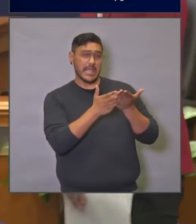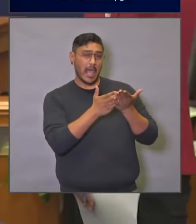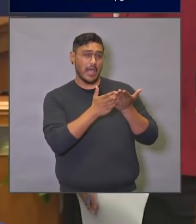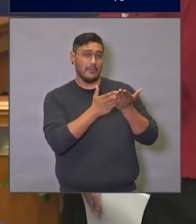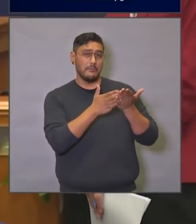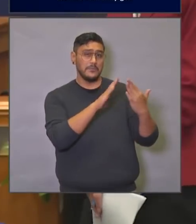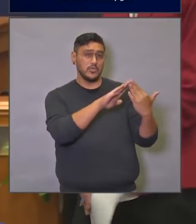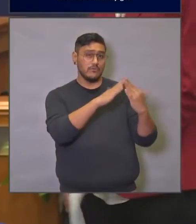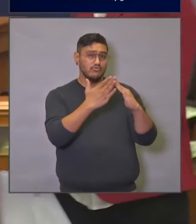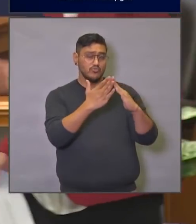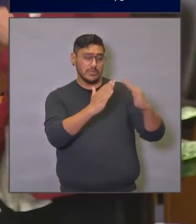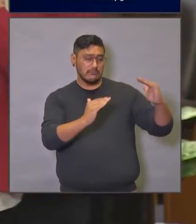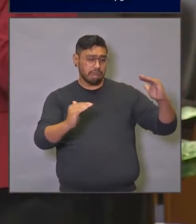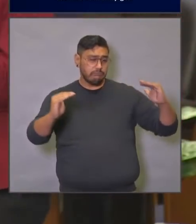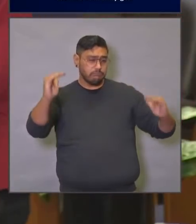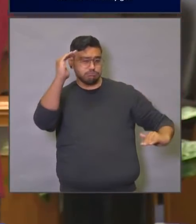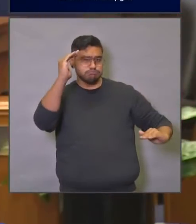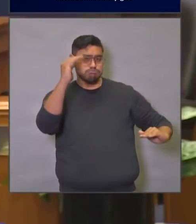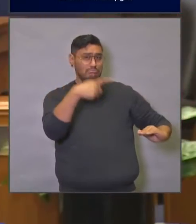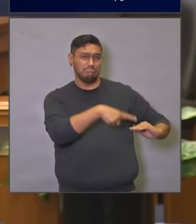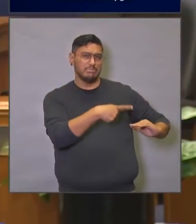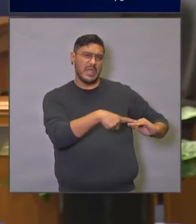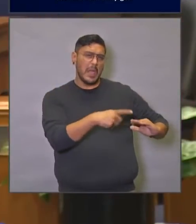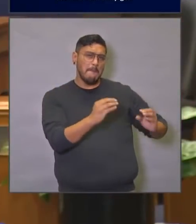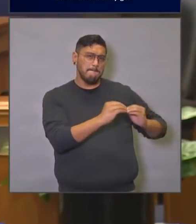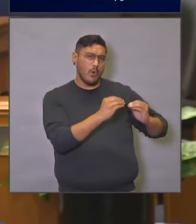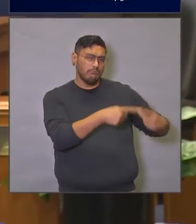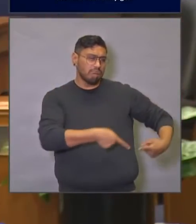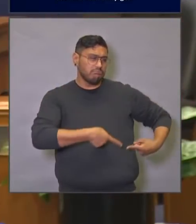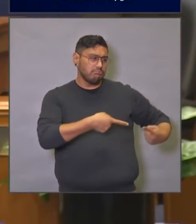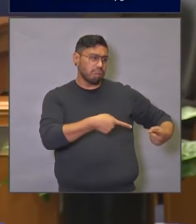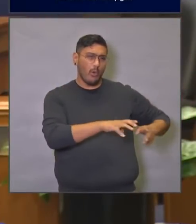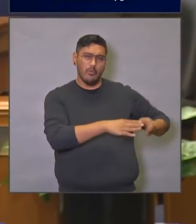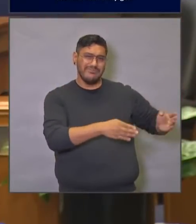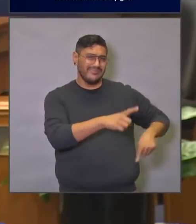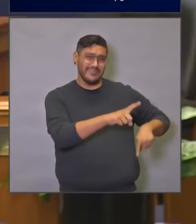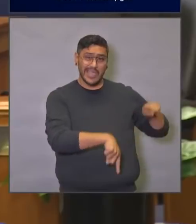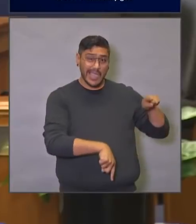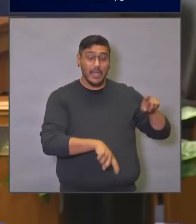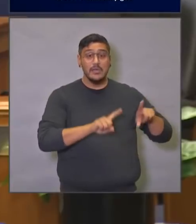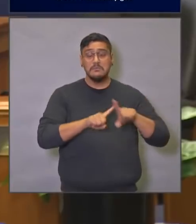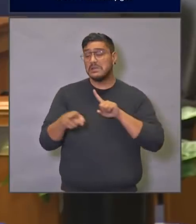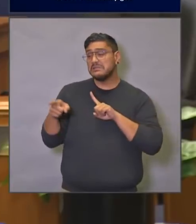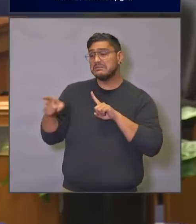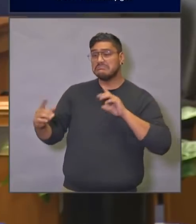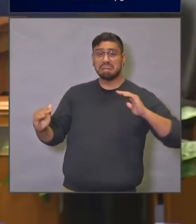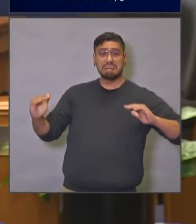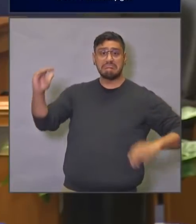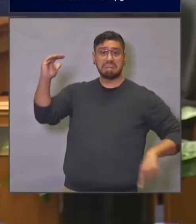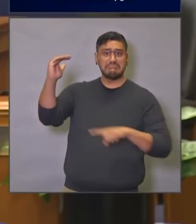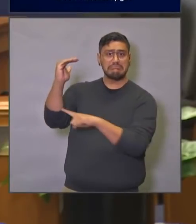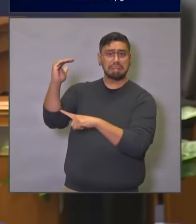you guard against that, please? Thanks. Yeah, thanks. Both great questions.